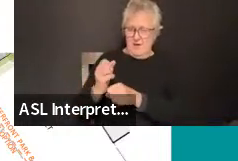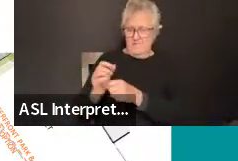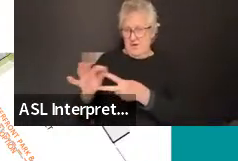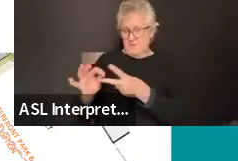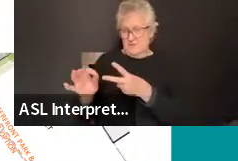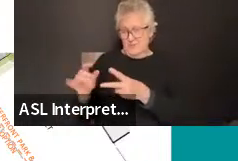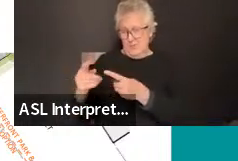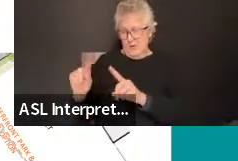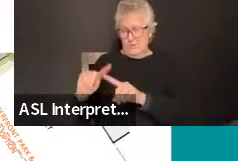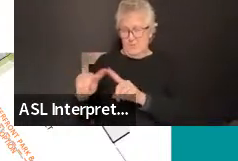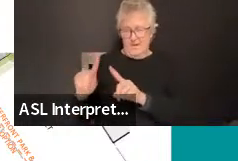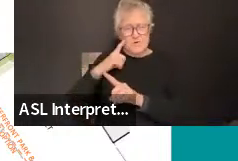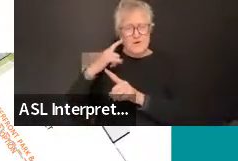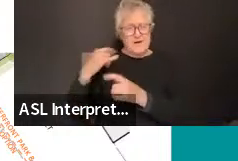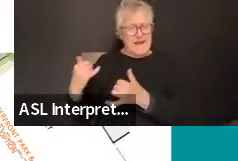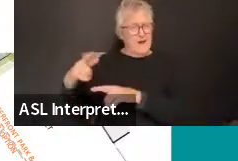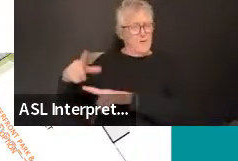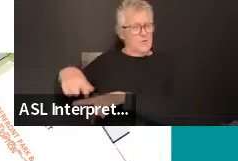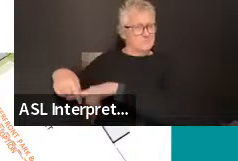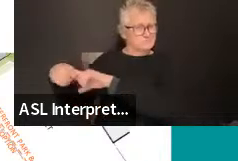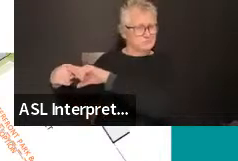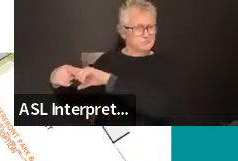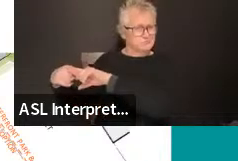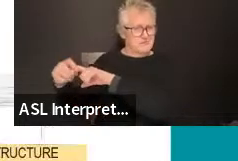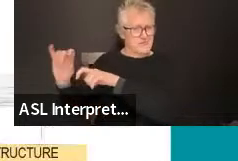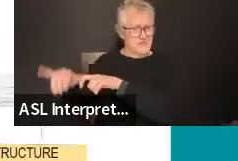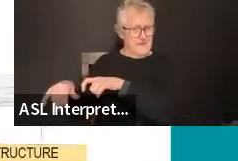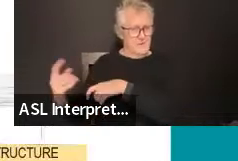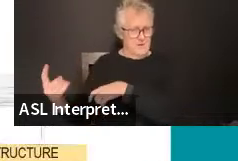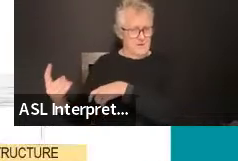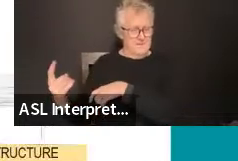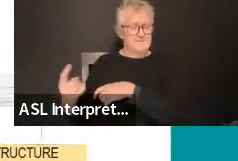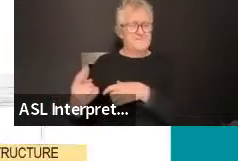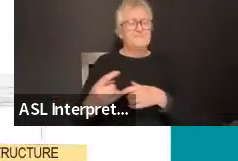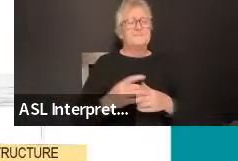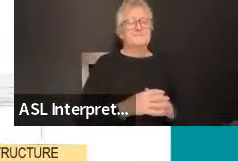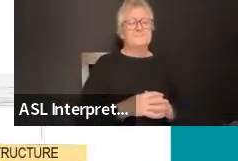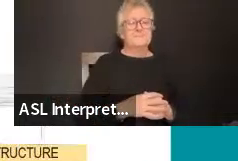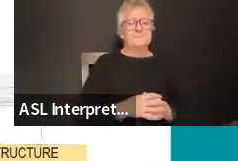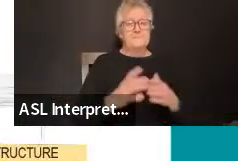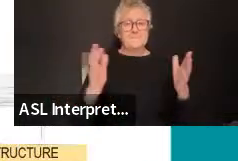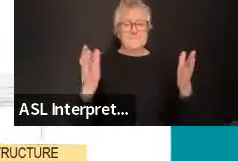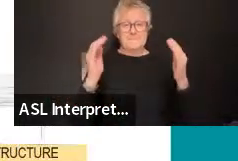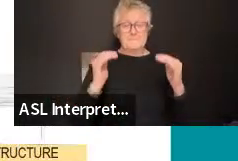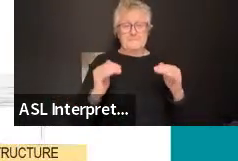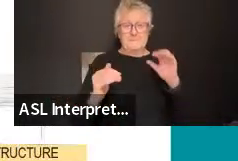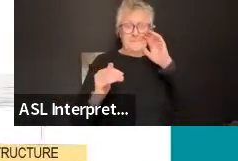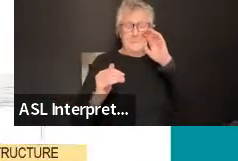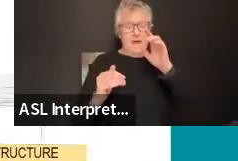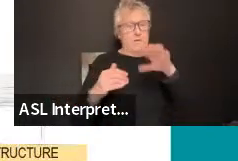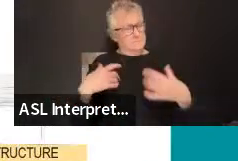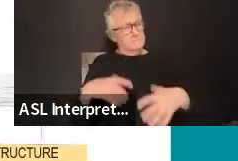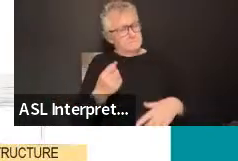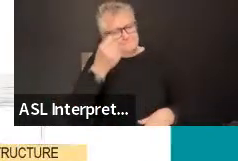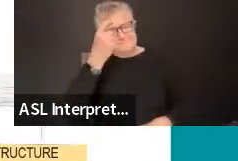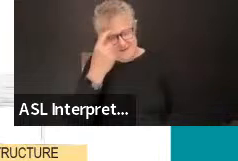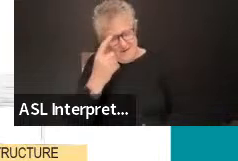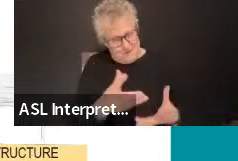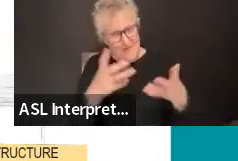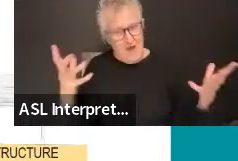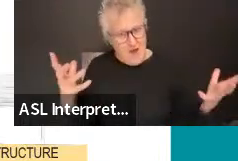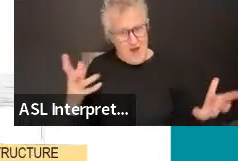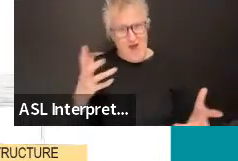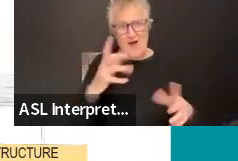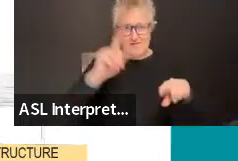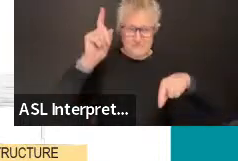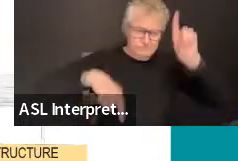these, I'd like to go to the next slide, and this a lot of color here, and so I'll sort